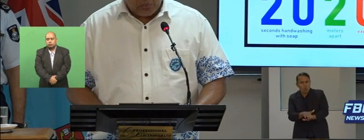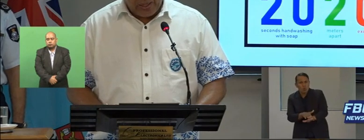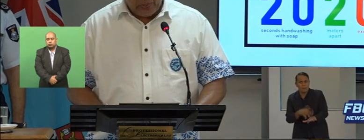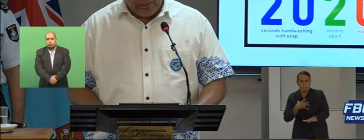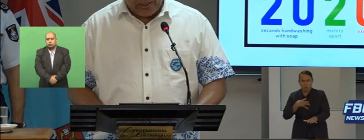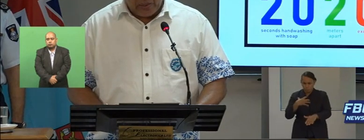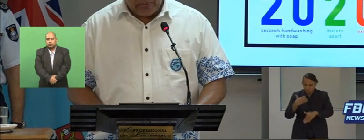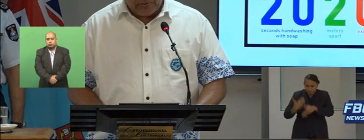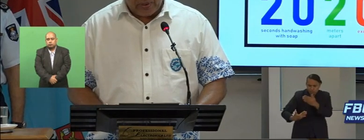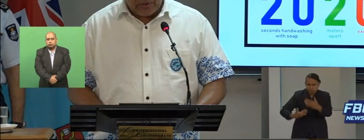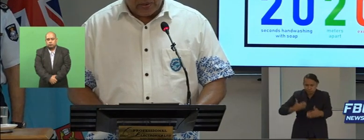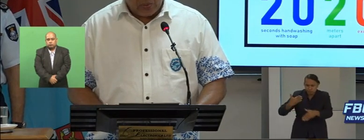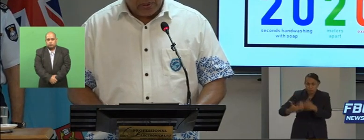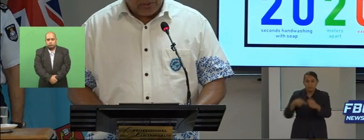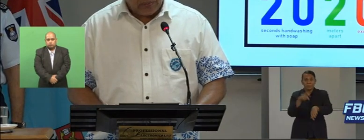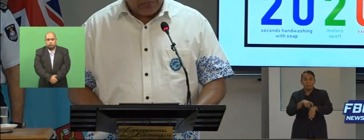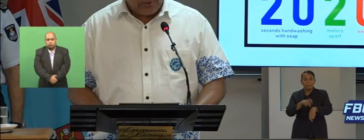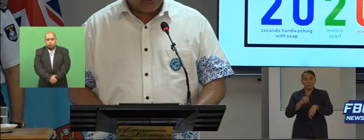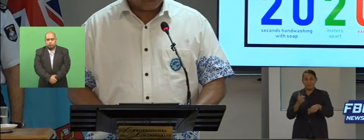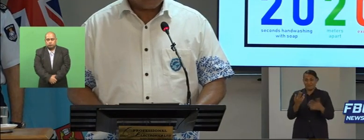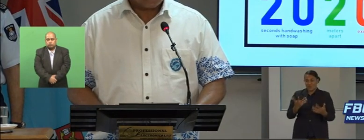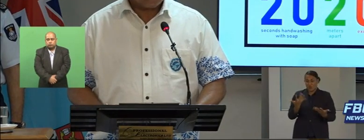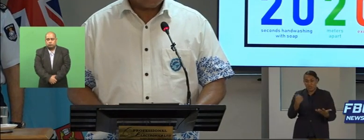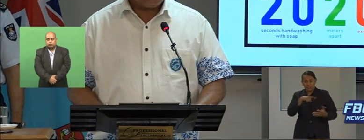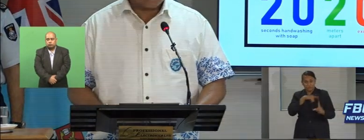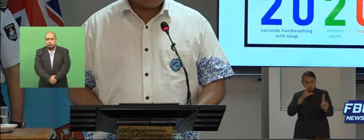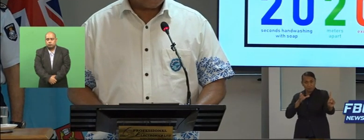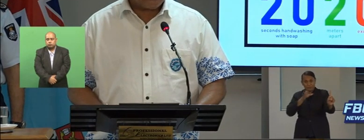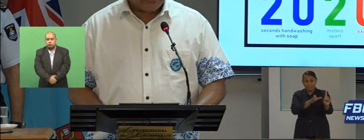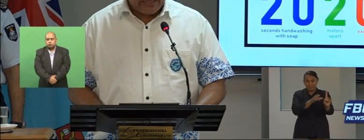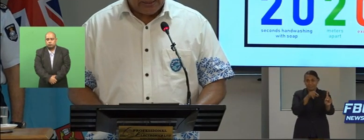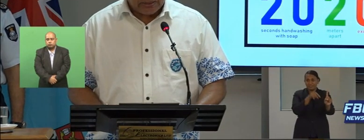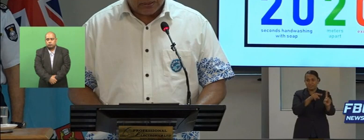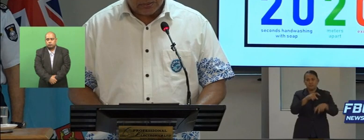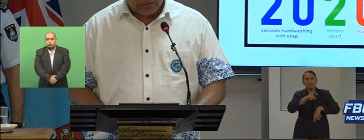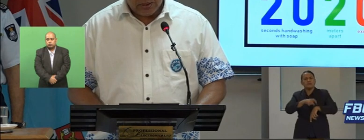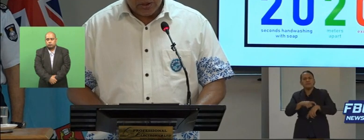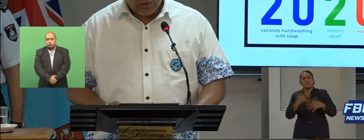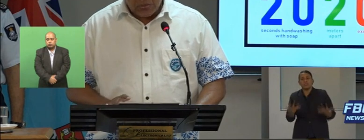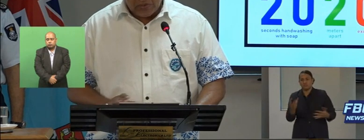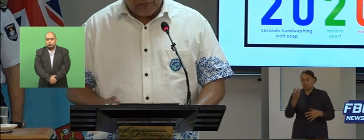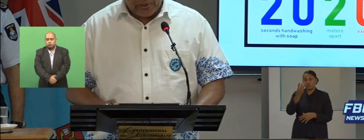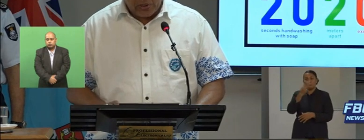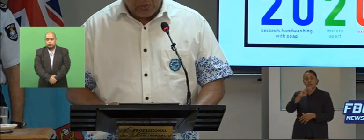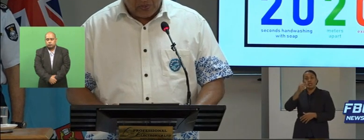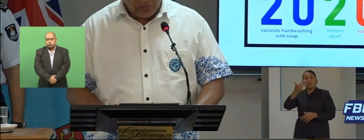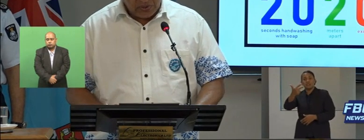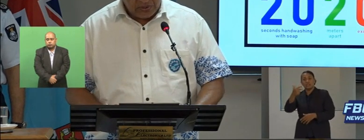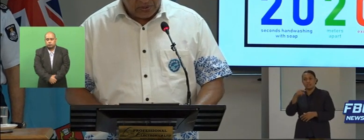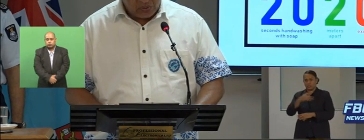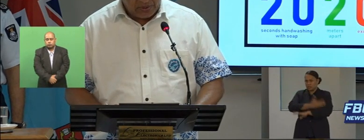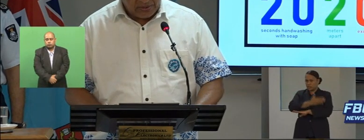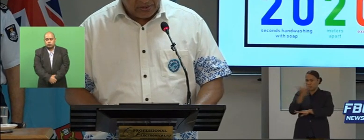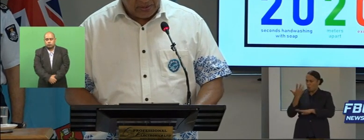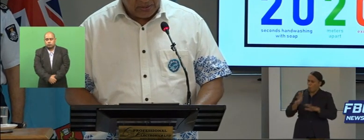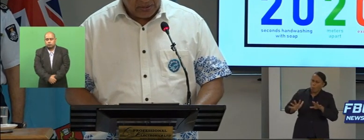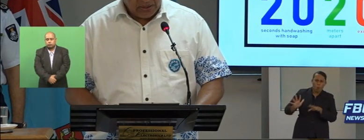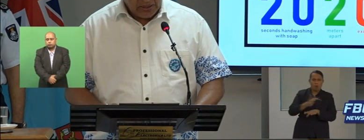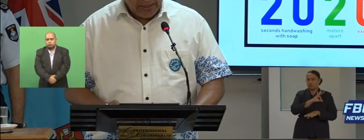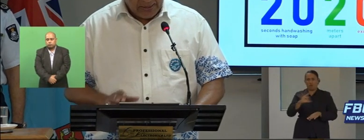And it's why we are now extending the quarantine period to a full 28 days. Both for anyone who is newly